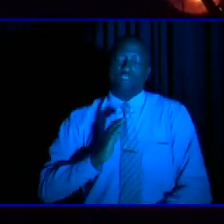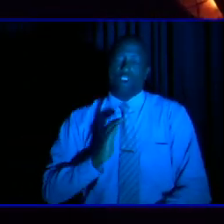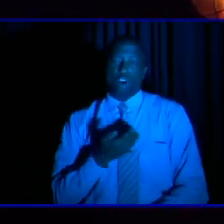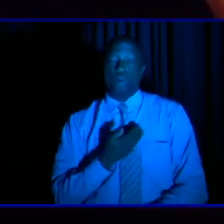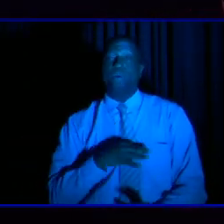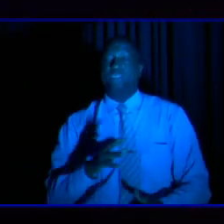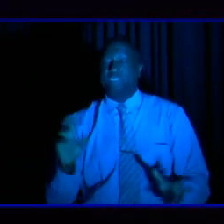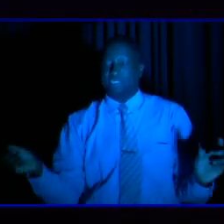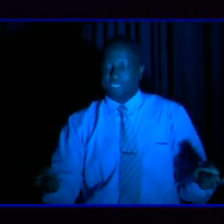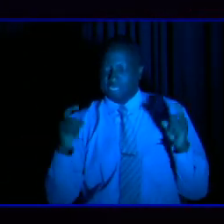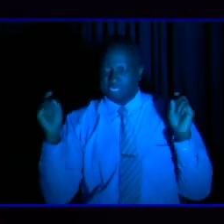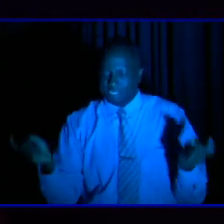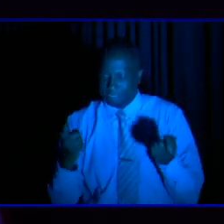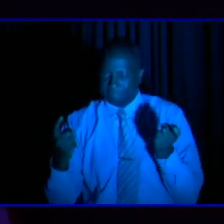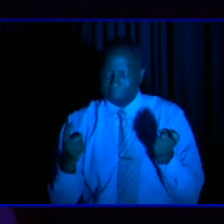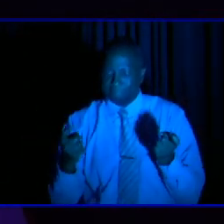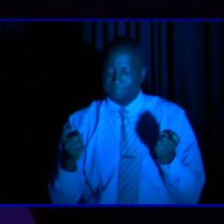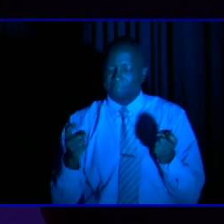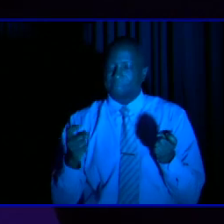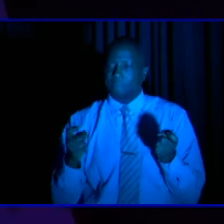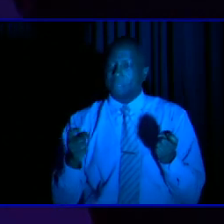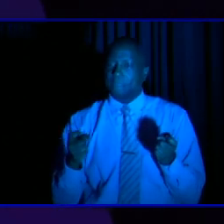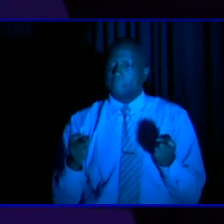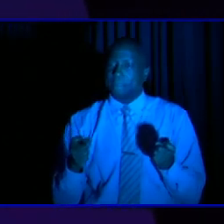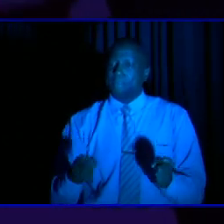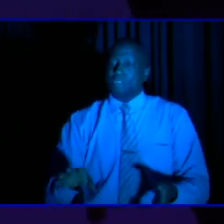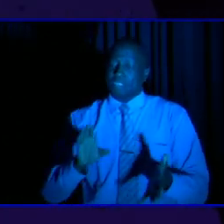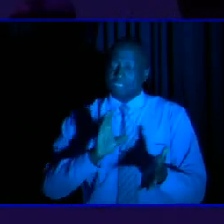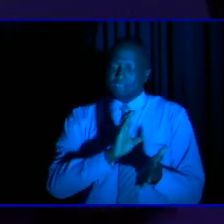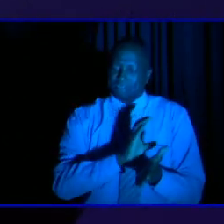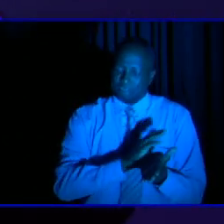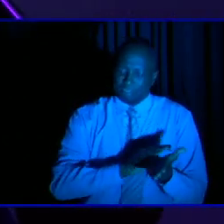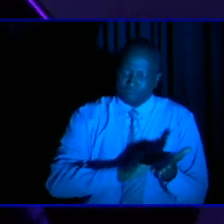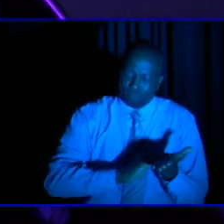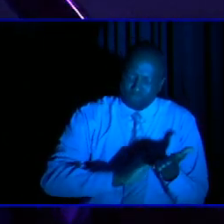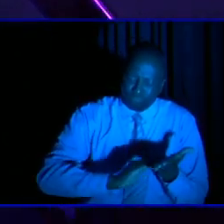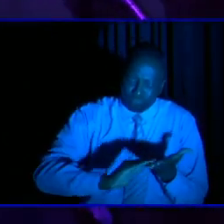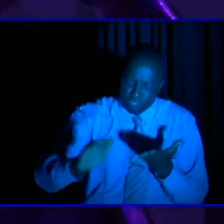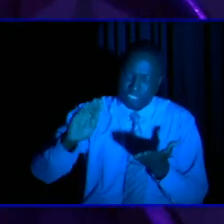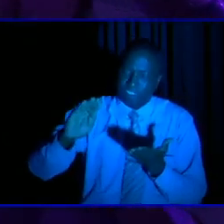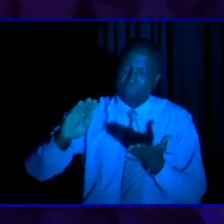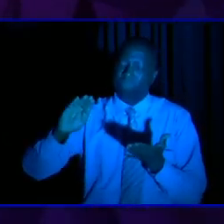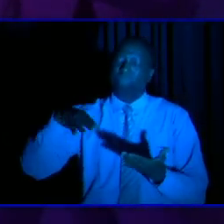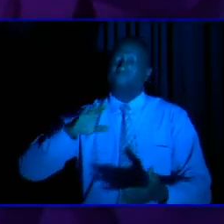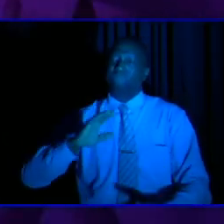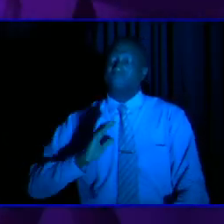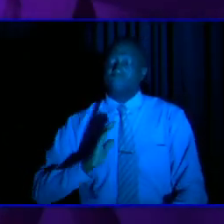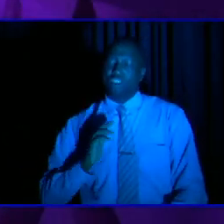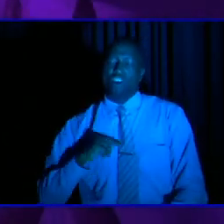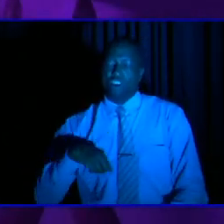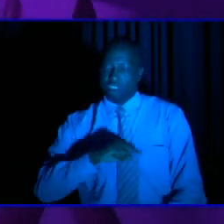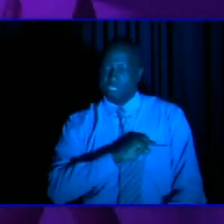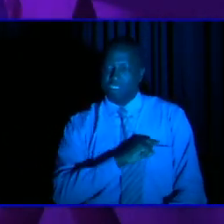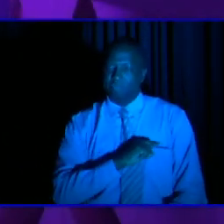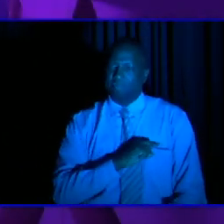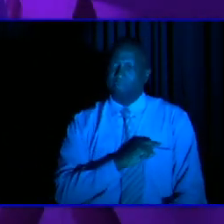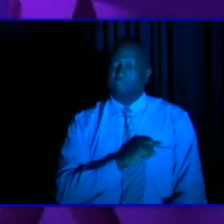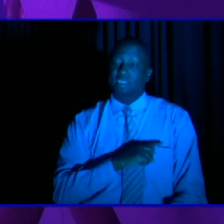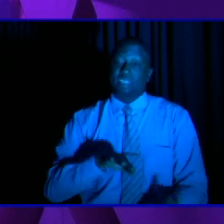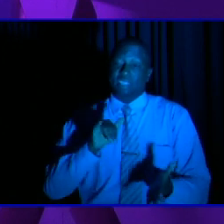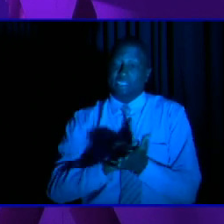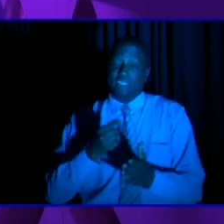of all spiritual lethargy, that you may strip us of all our spiritual backsliding, and that